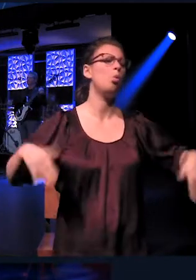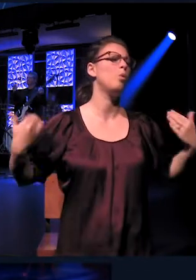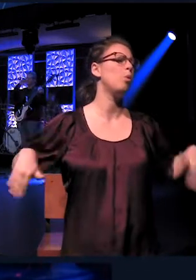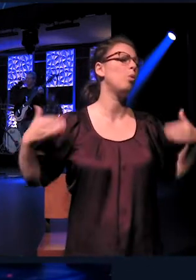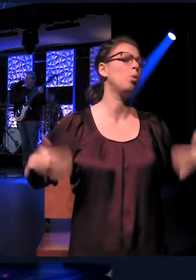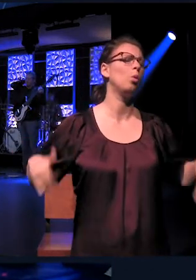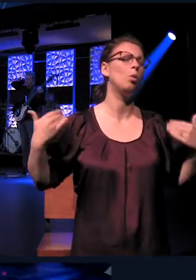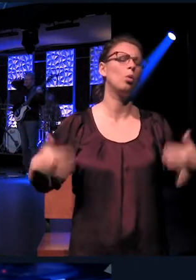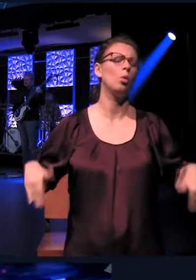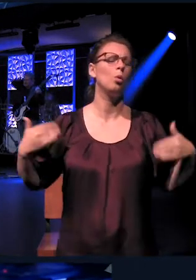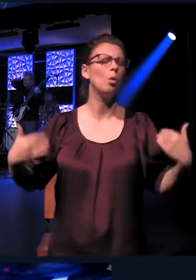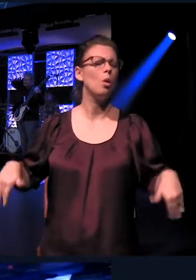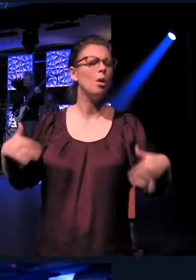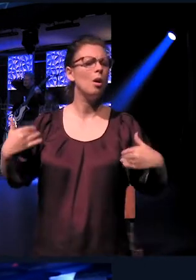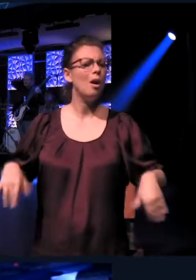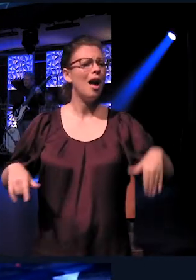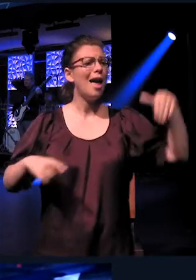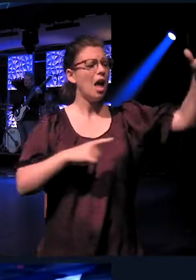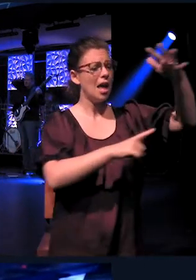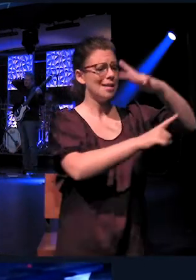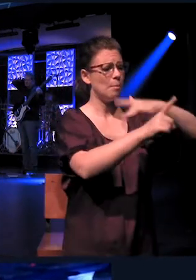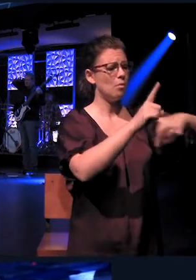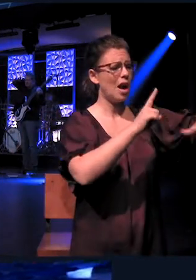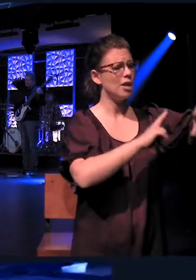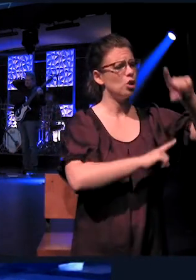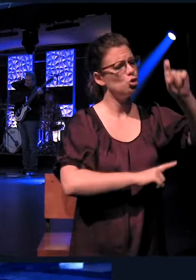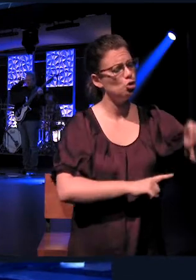In his presence, there is joy.